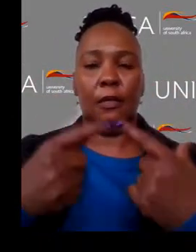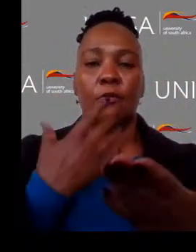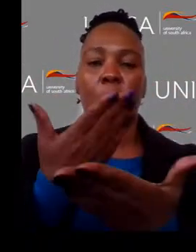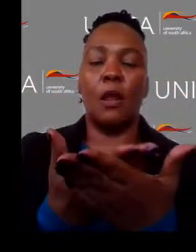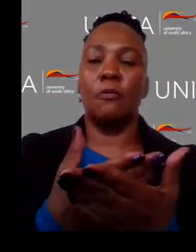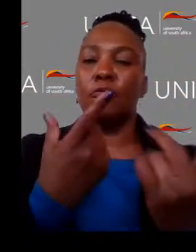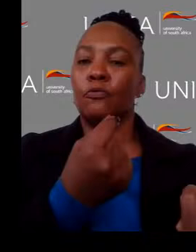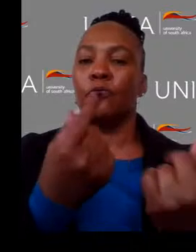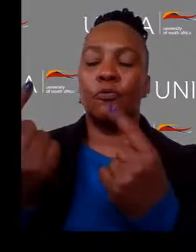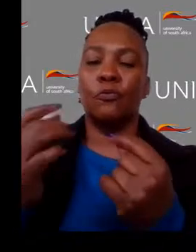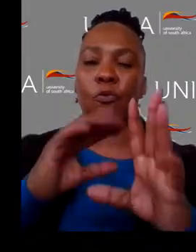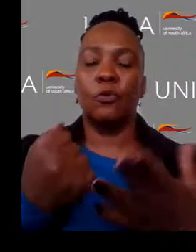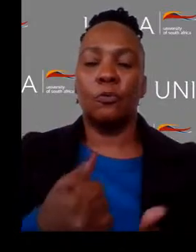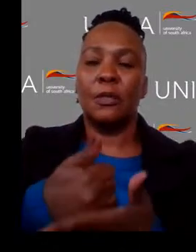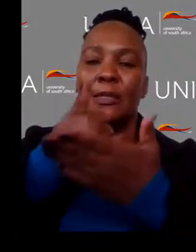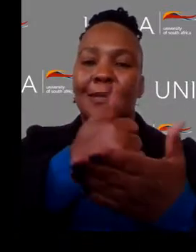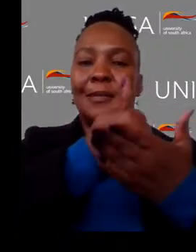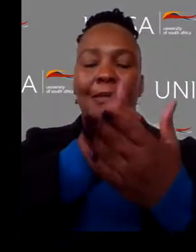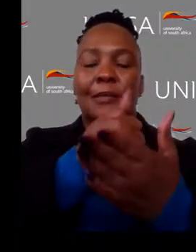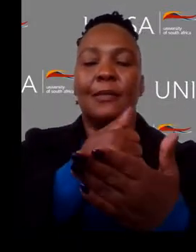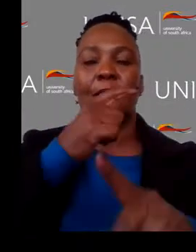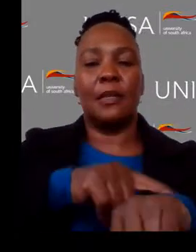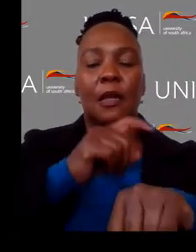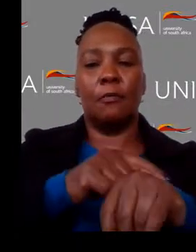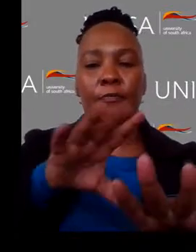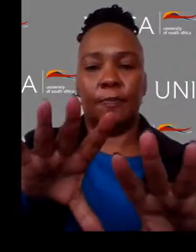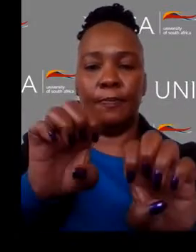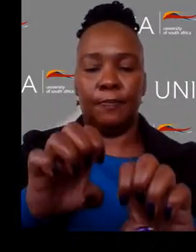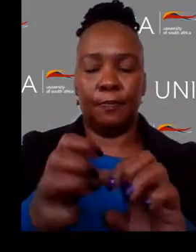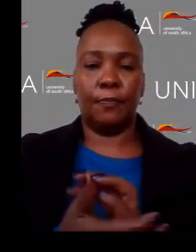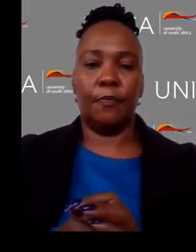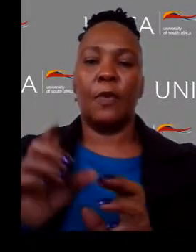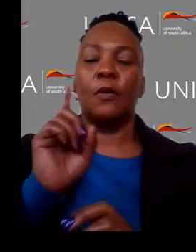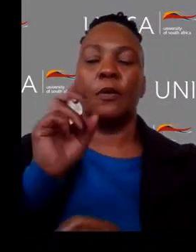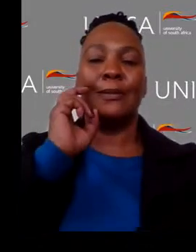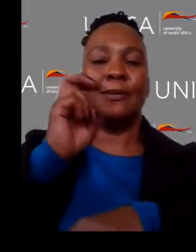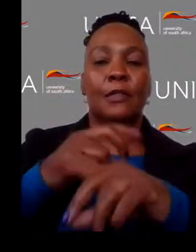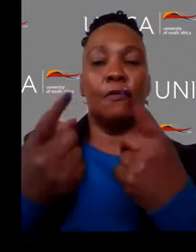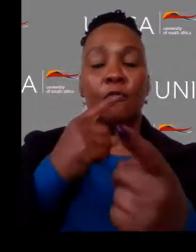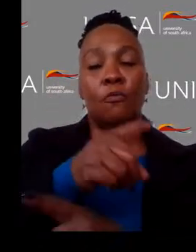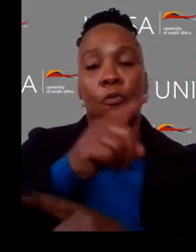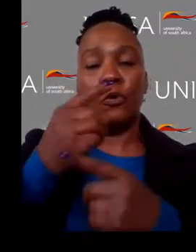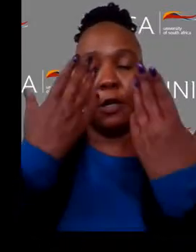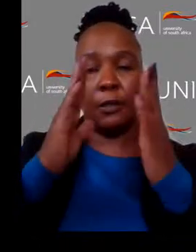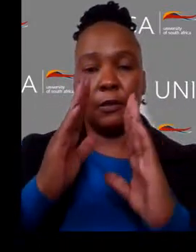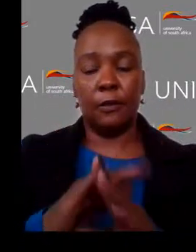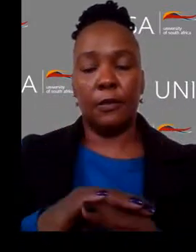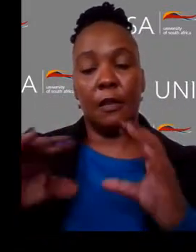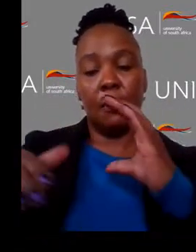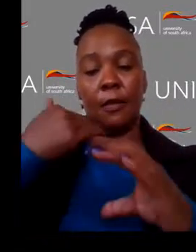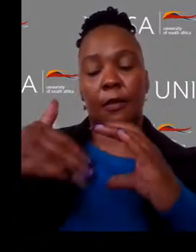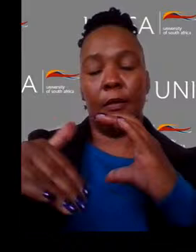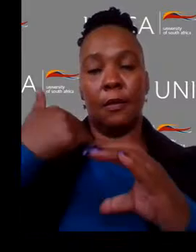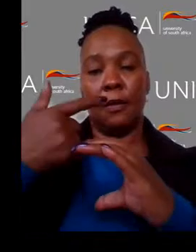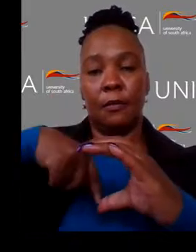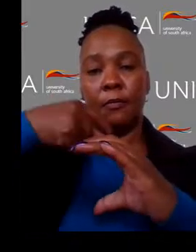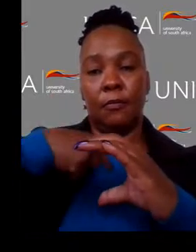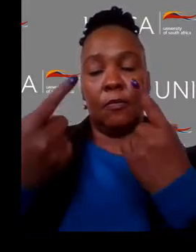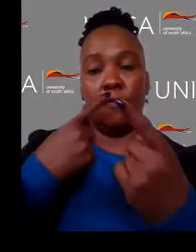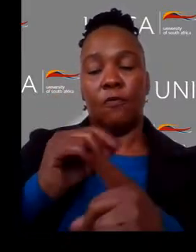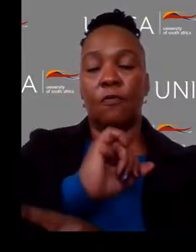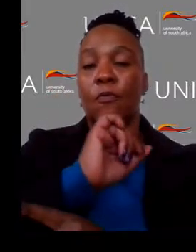to be assisted during your exam. What we need from you, if you are emailing us, email us from